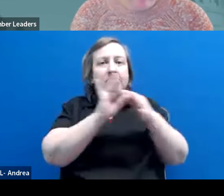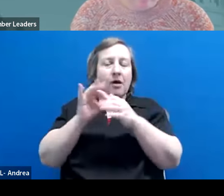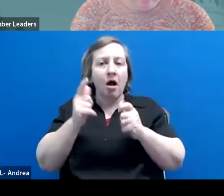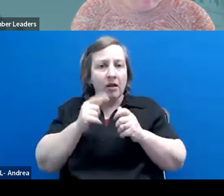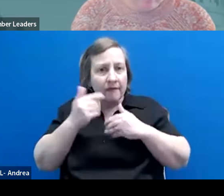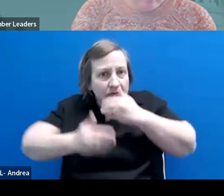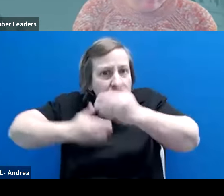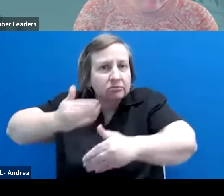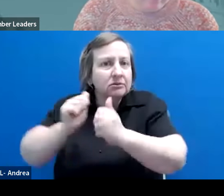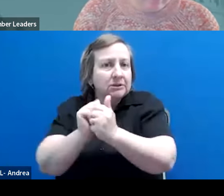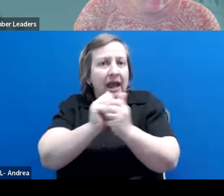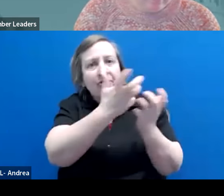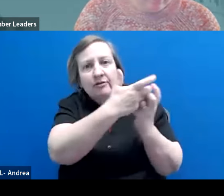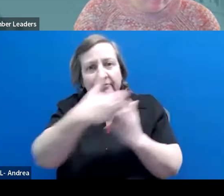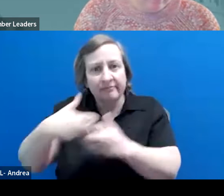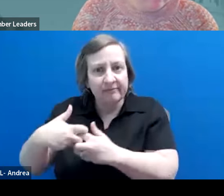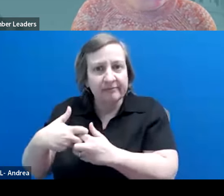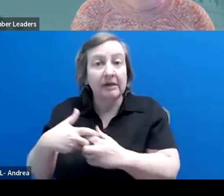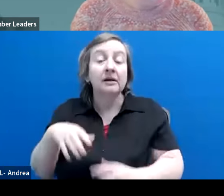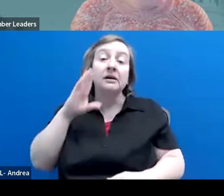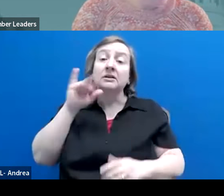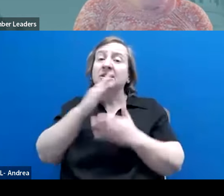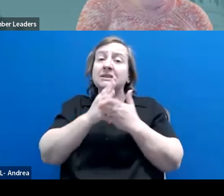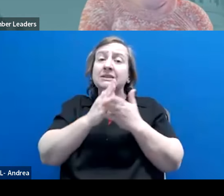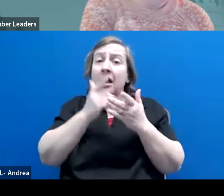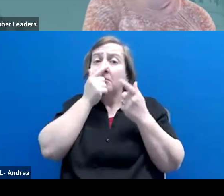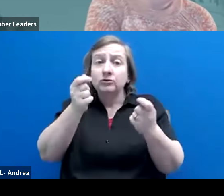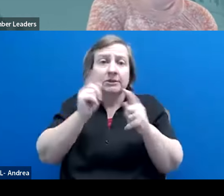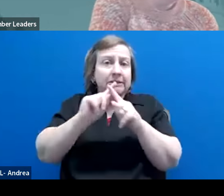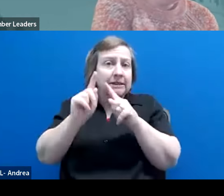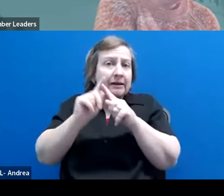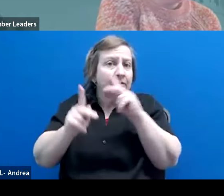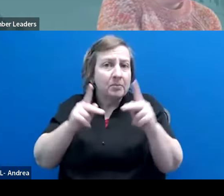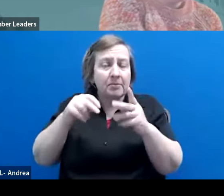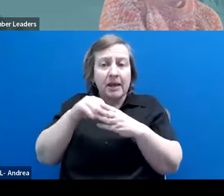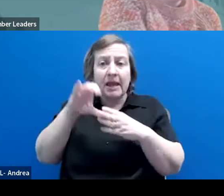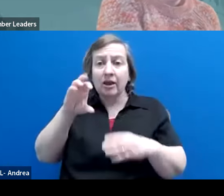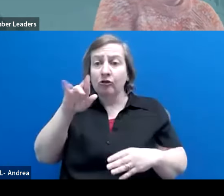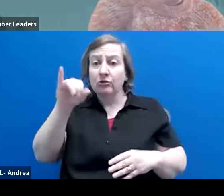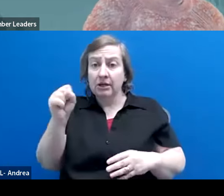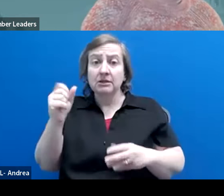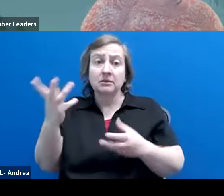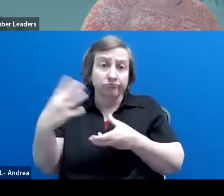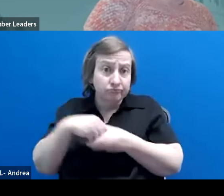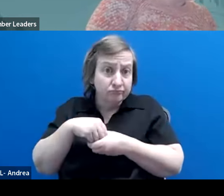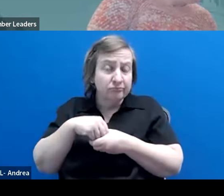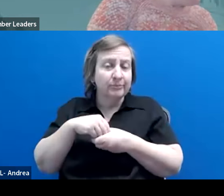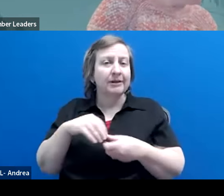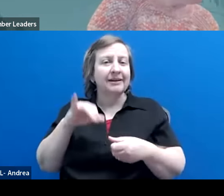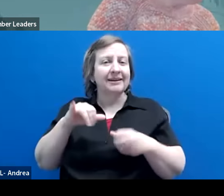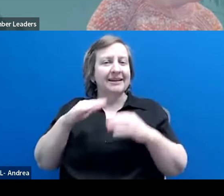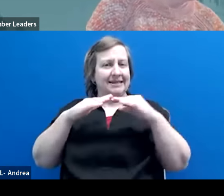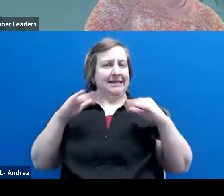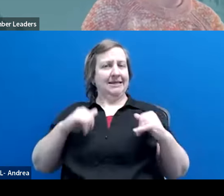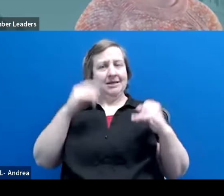So I know there's been some interest of different members of the CRIS to really be part of it. It's kind of that system thinking